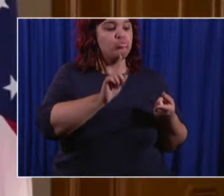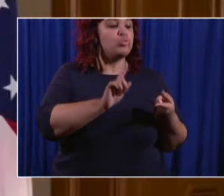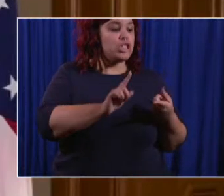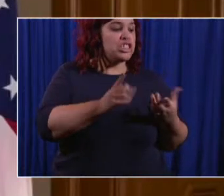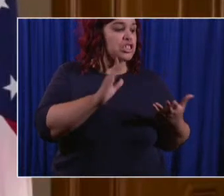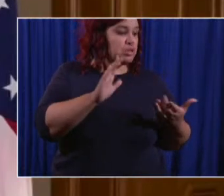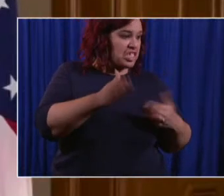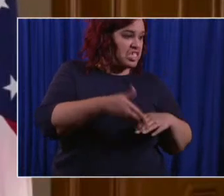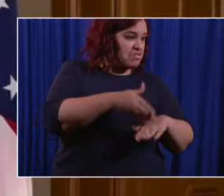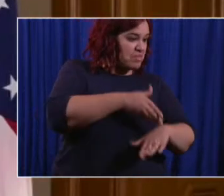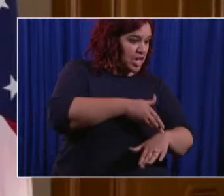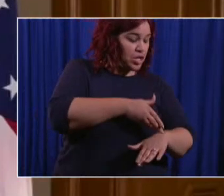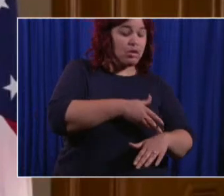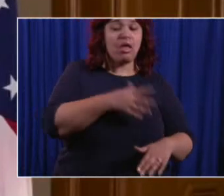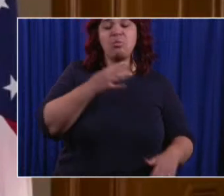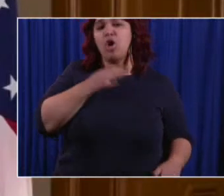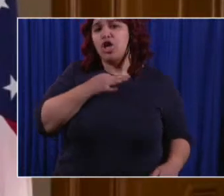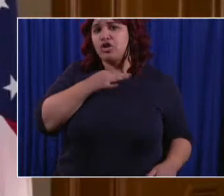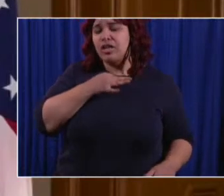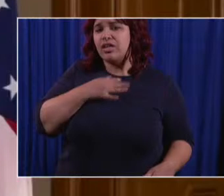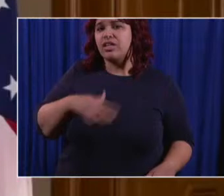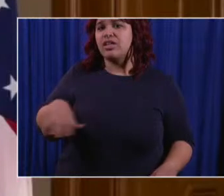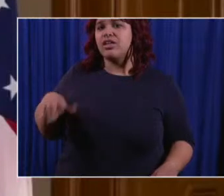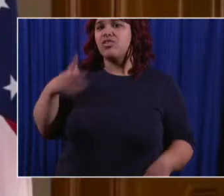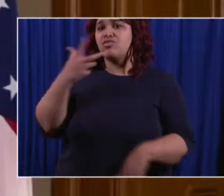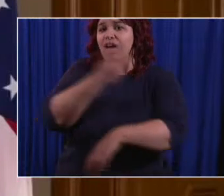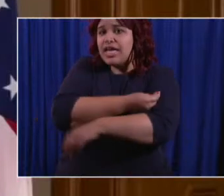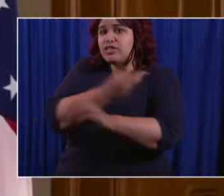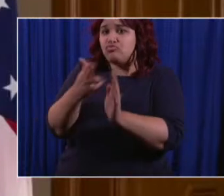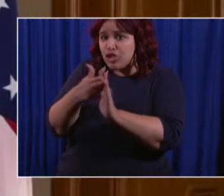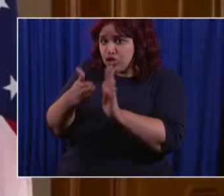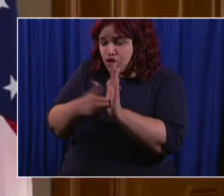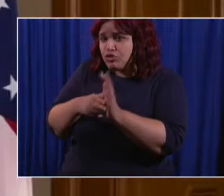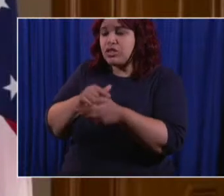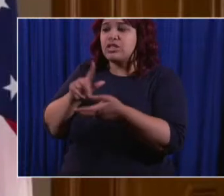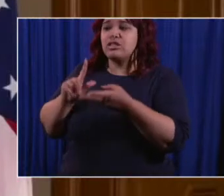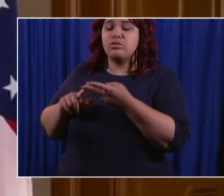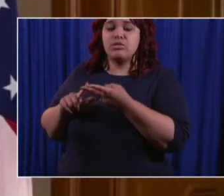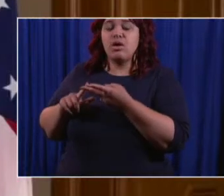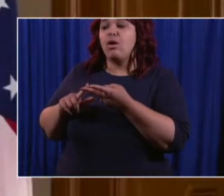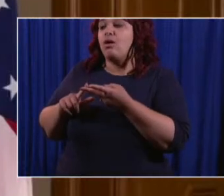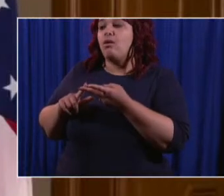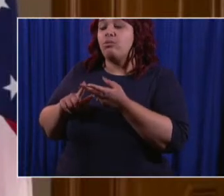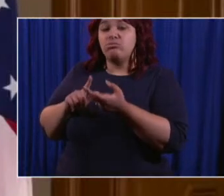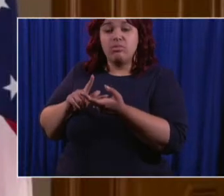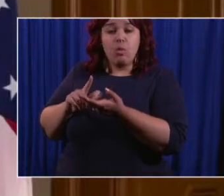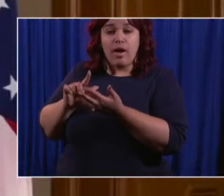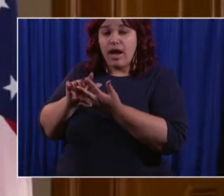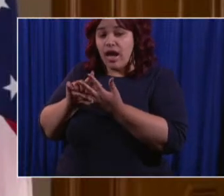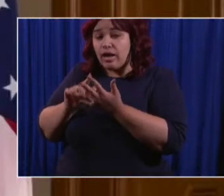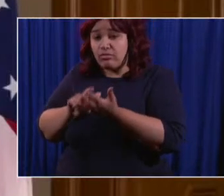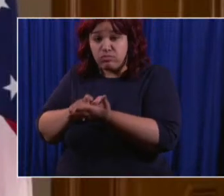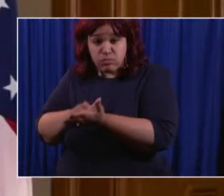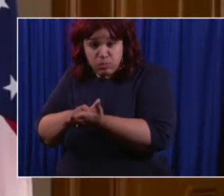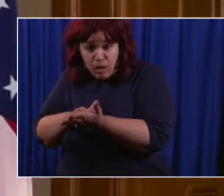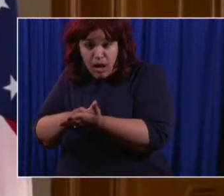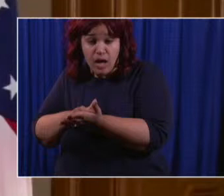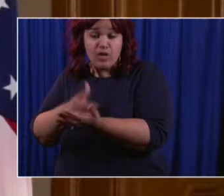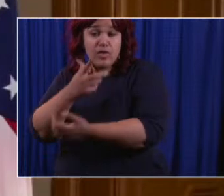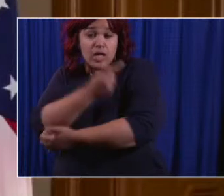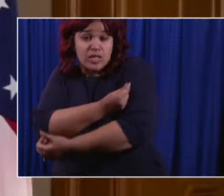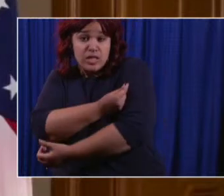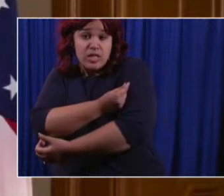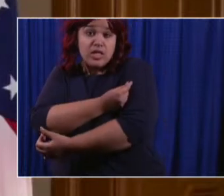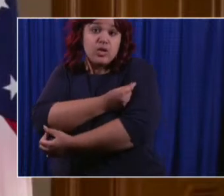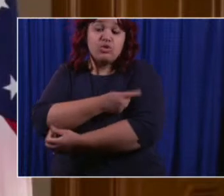vaccine registries, in general, weaken vaccine requirements? And do you support removing the reasons of conscience exemption for K-12